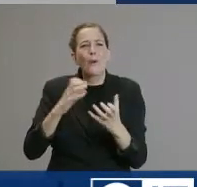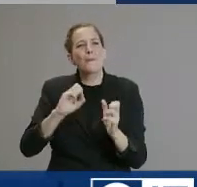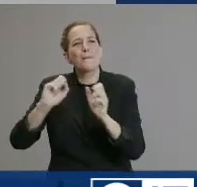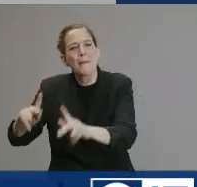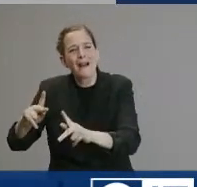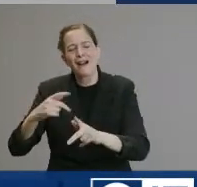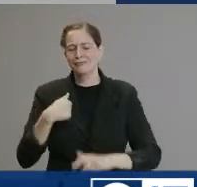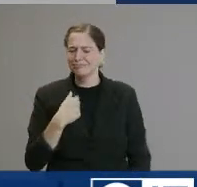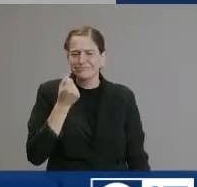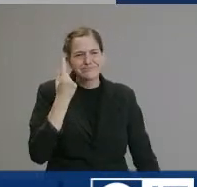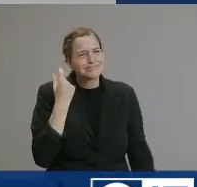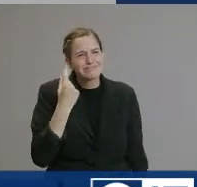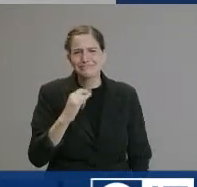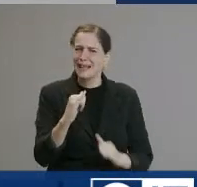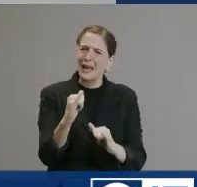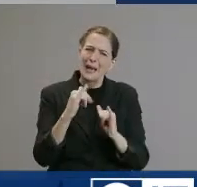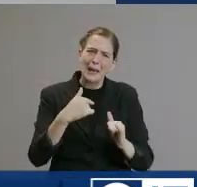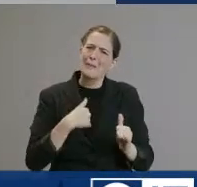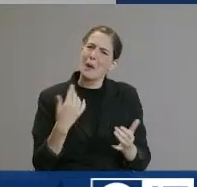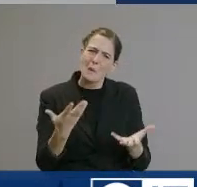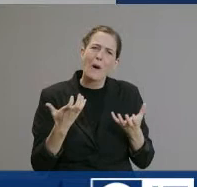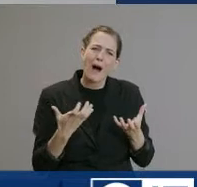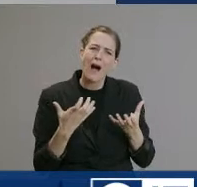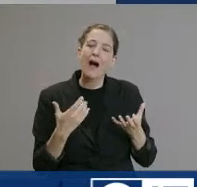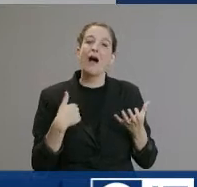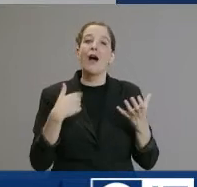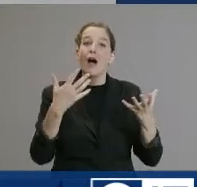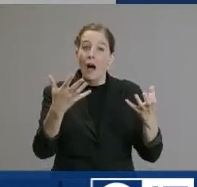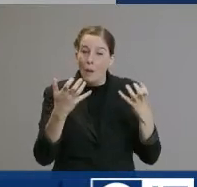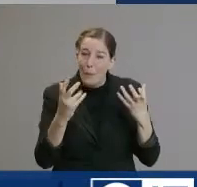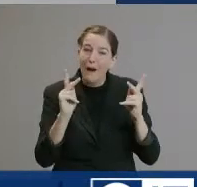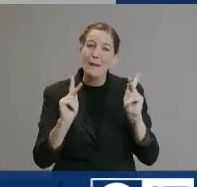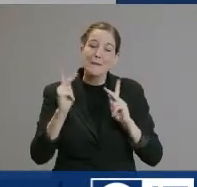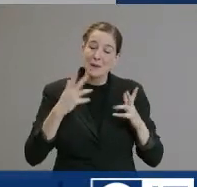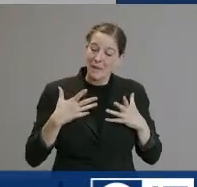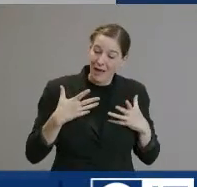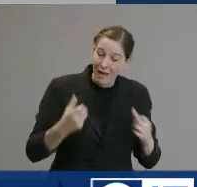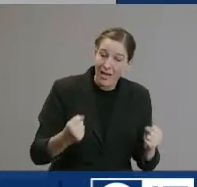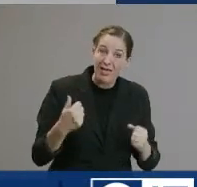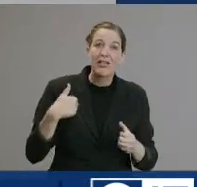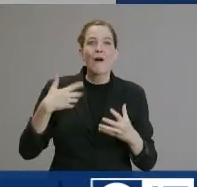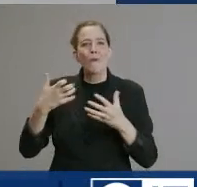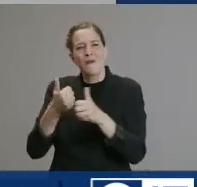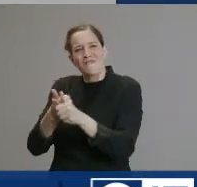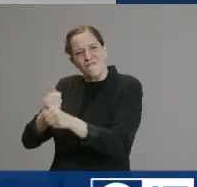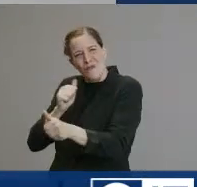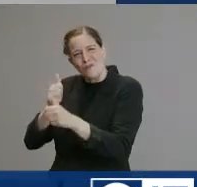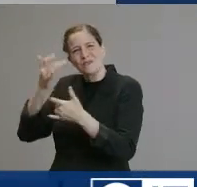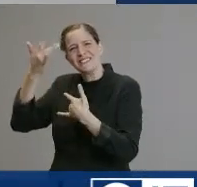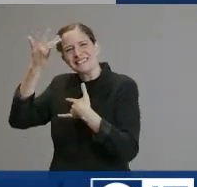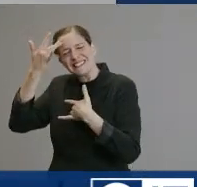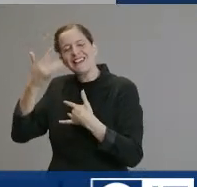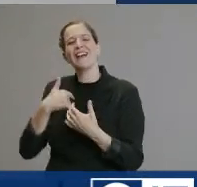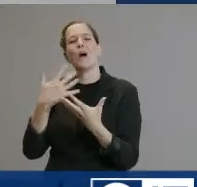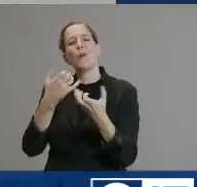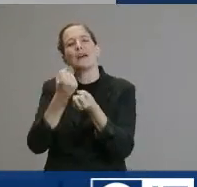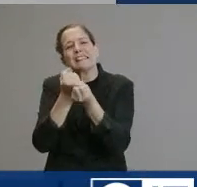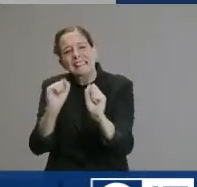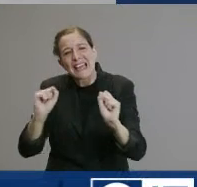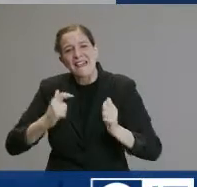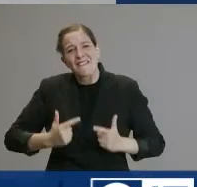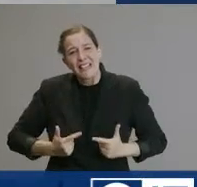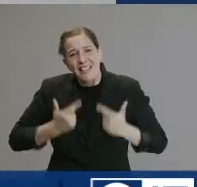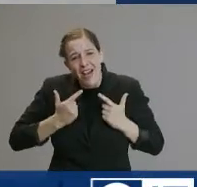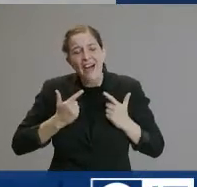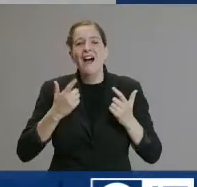want to avoid as much sickness as possible and certainly save as many lives and care for the people that are sick.